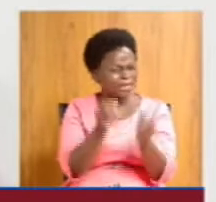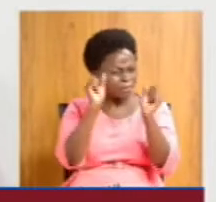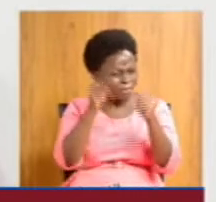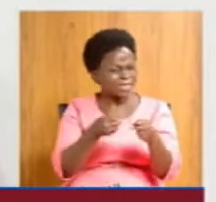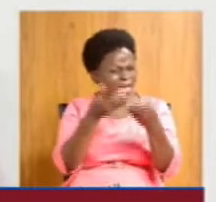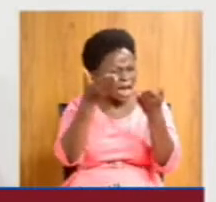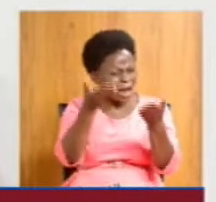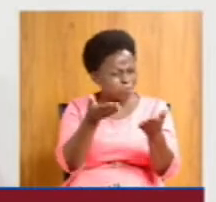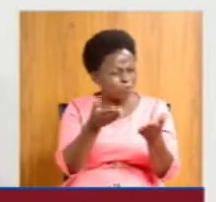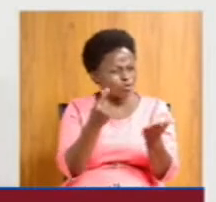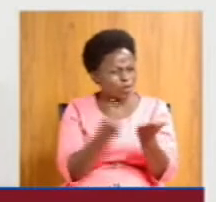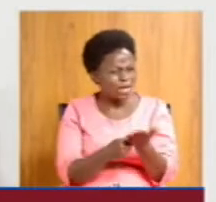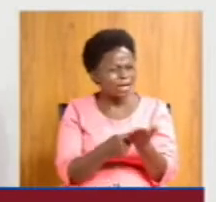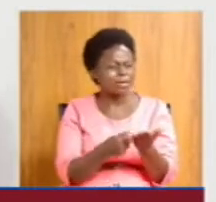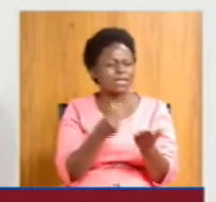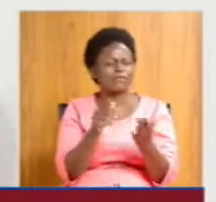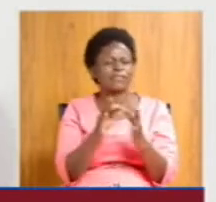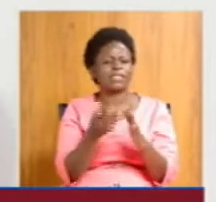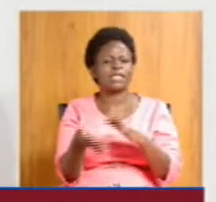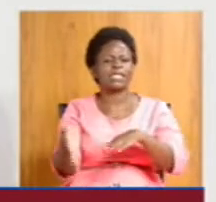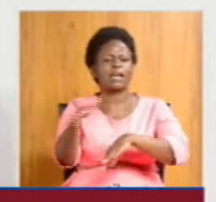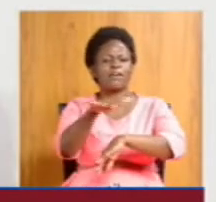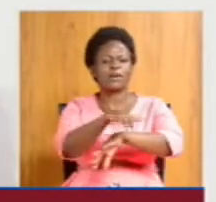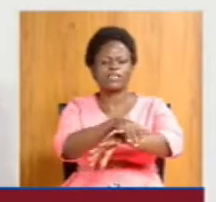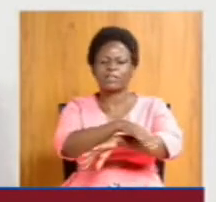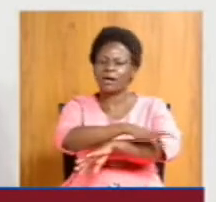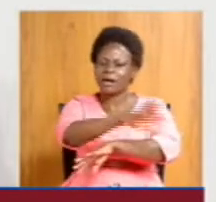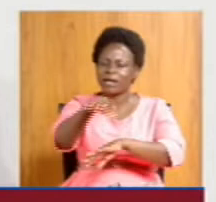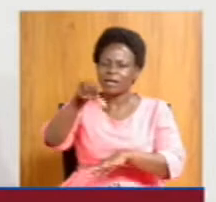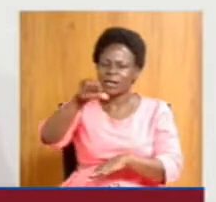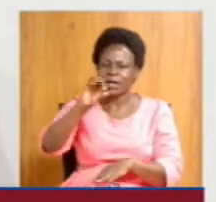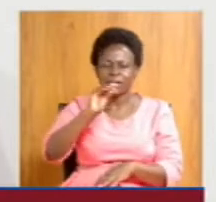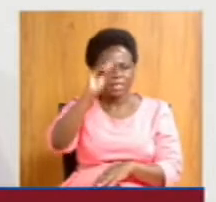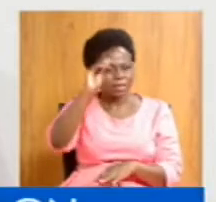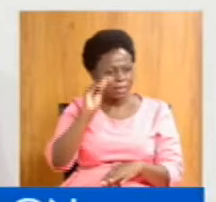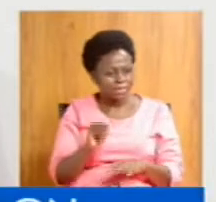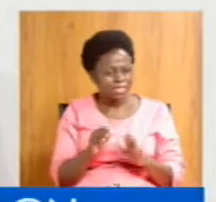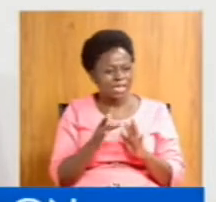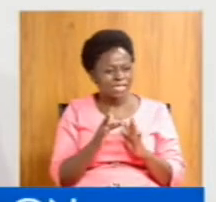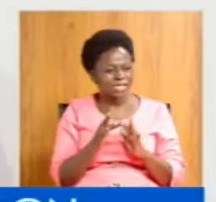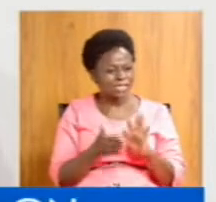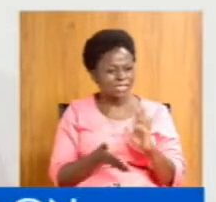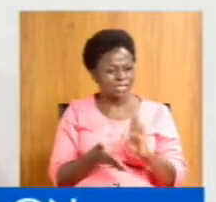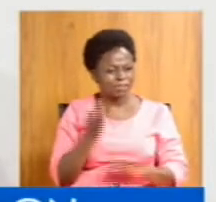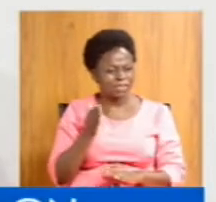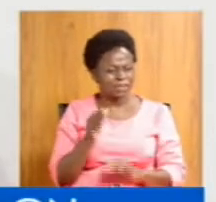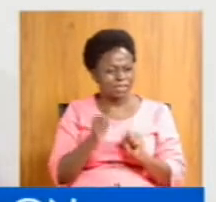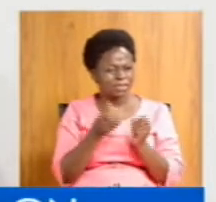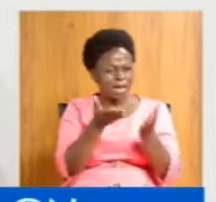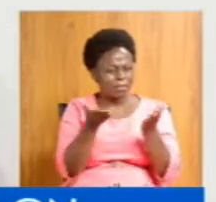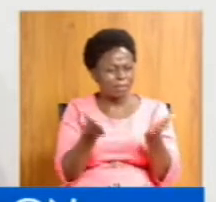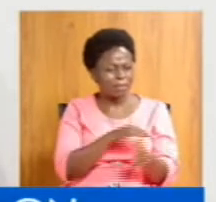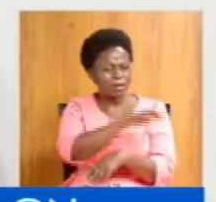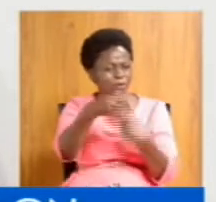coverage. Uganda should have Internet coverage at at least 90 percent. And Internet speeds should be available